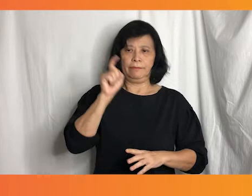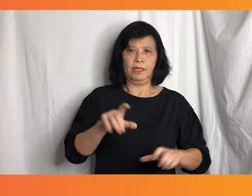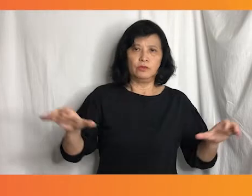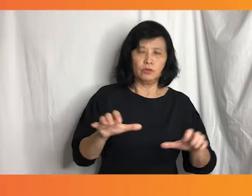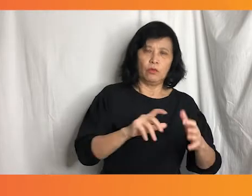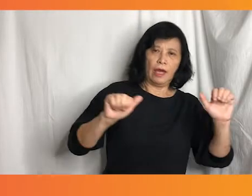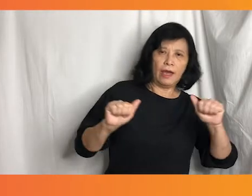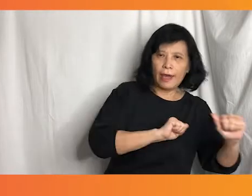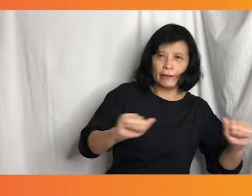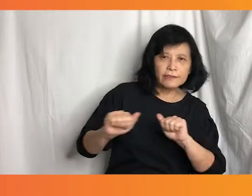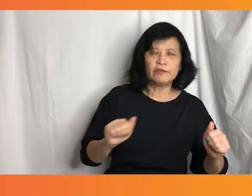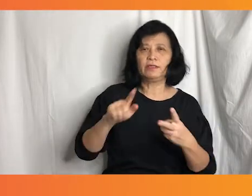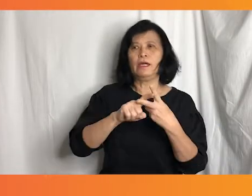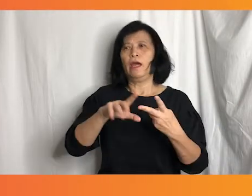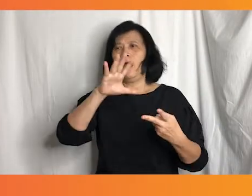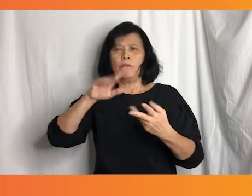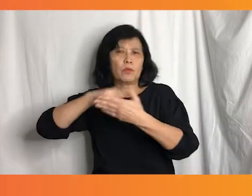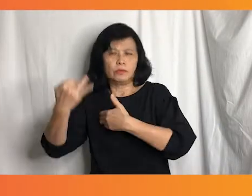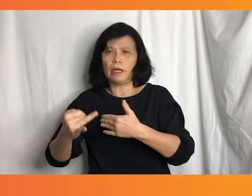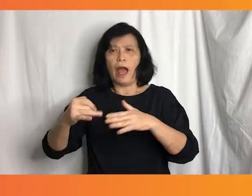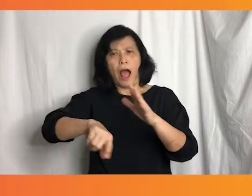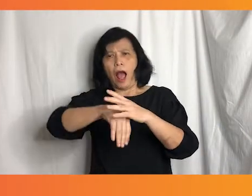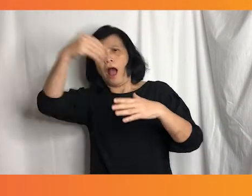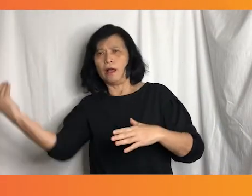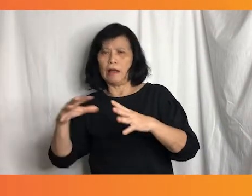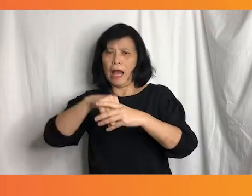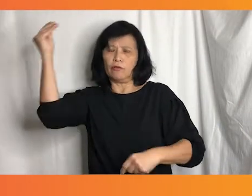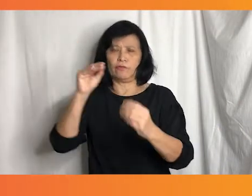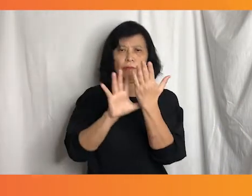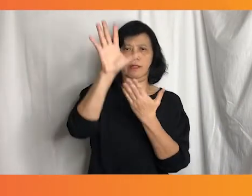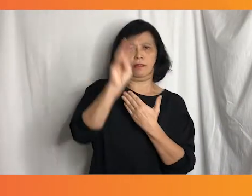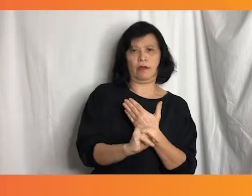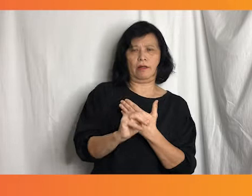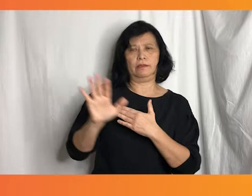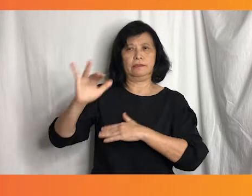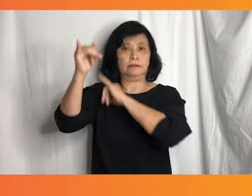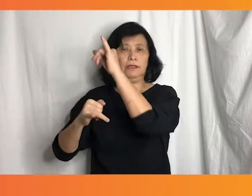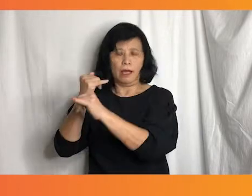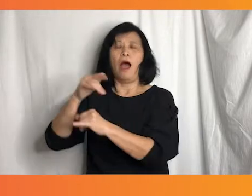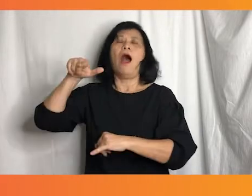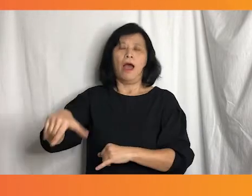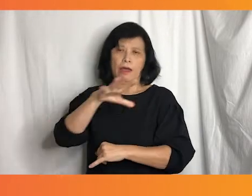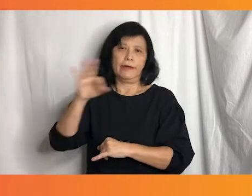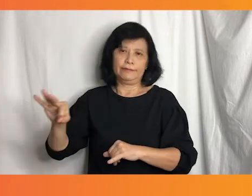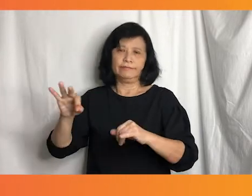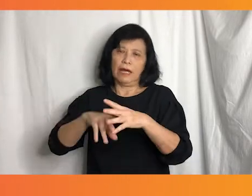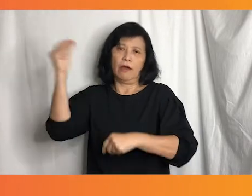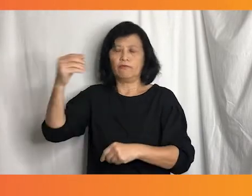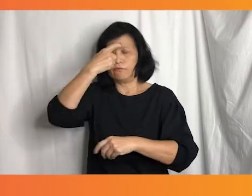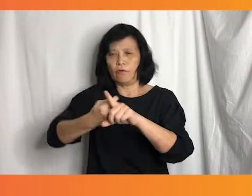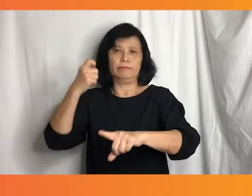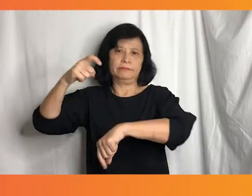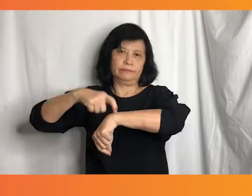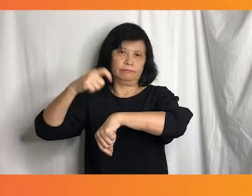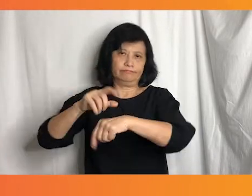they do activities, they do projects that's beyond the curriculum. Okay, and it's borderless, it's carried out outside the school curriculum